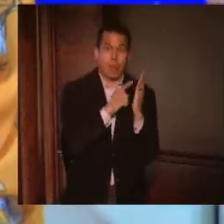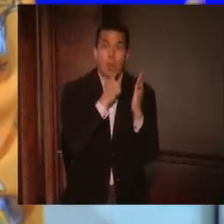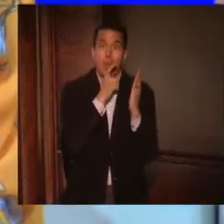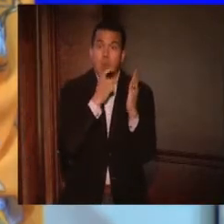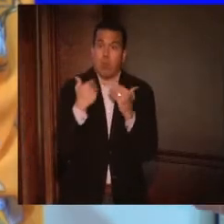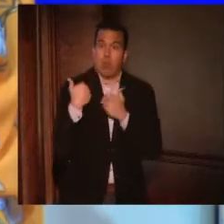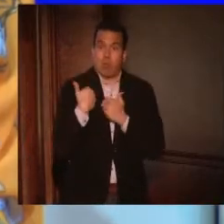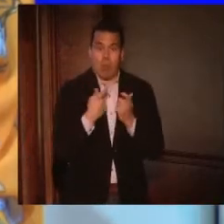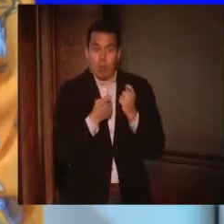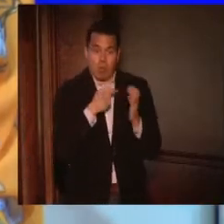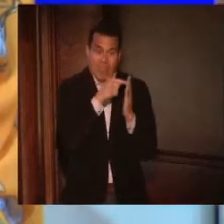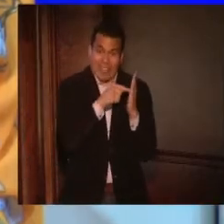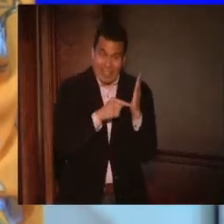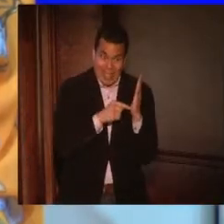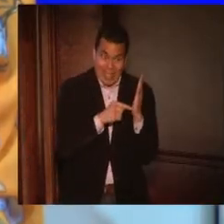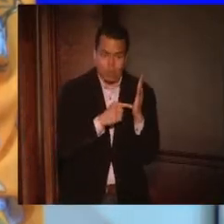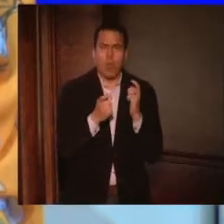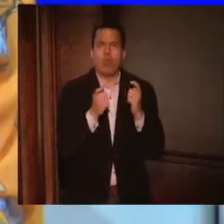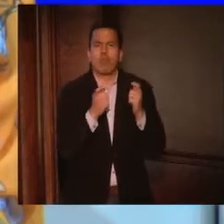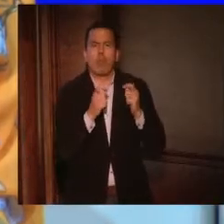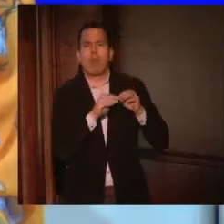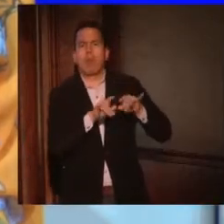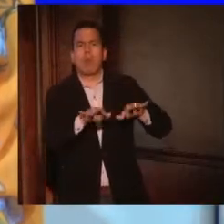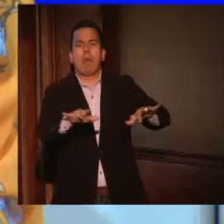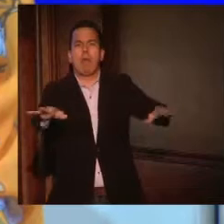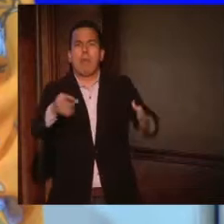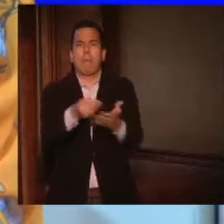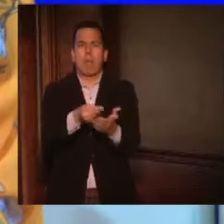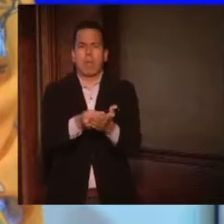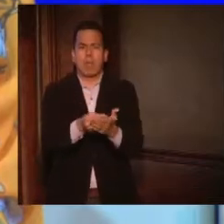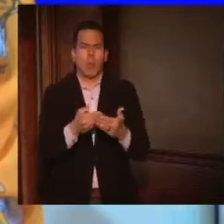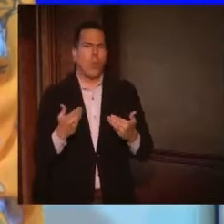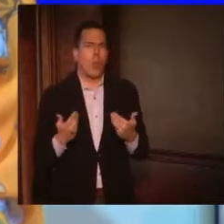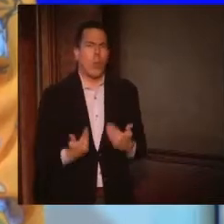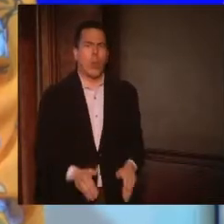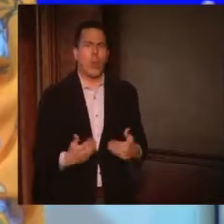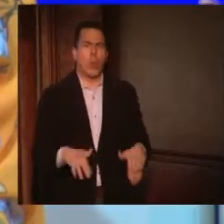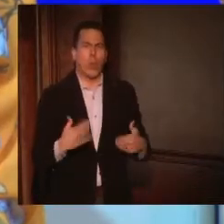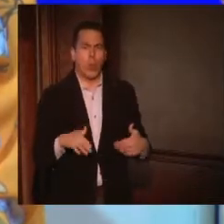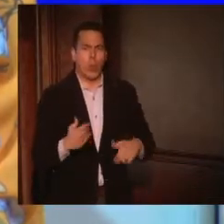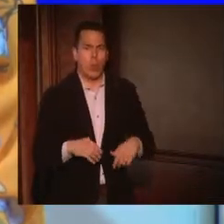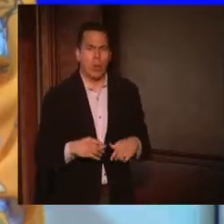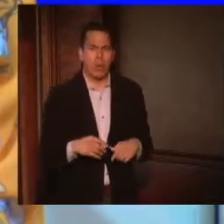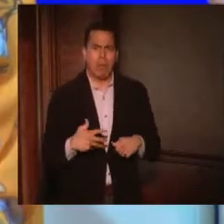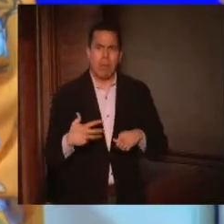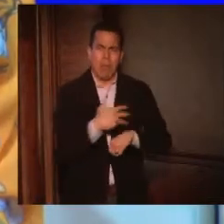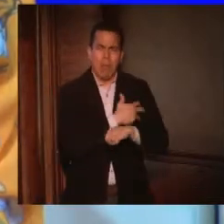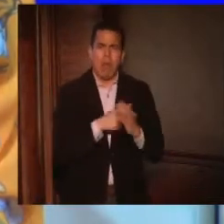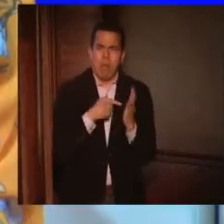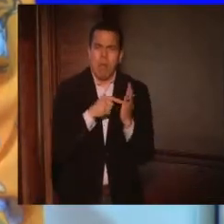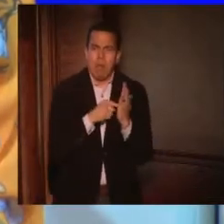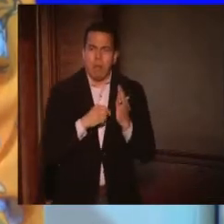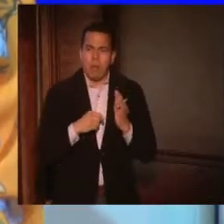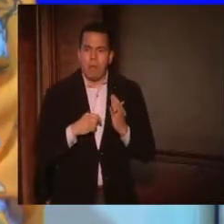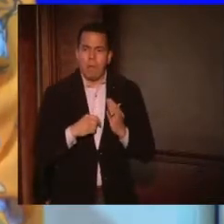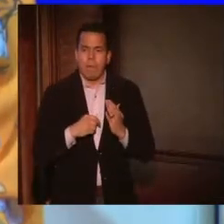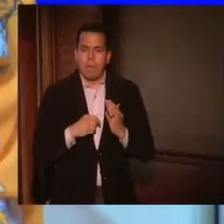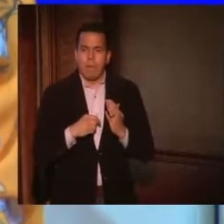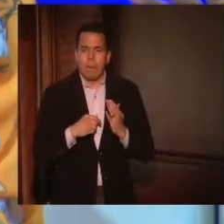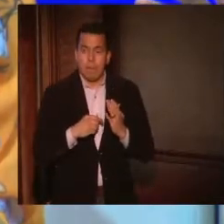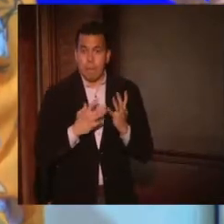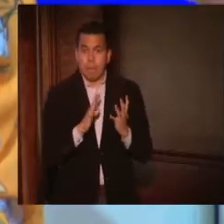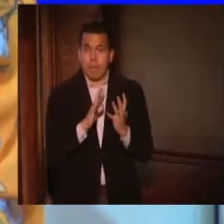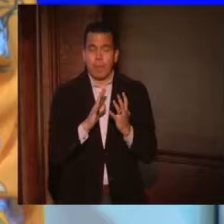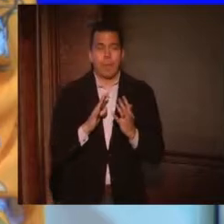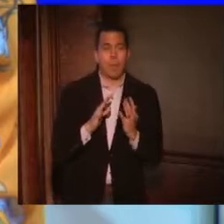ledgers control the value. That's an incredible amount of value. And then beyond that, like the way that we